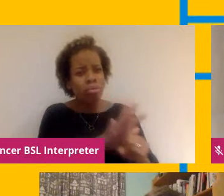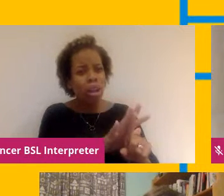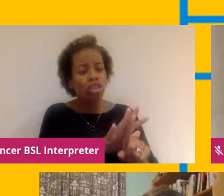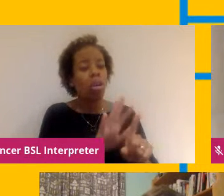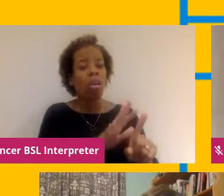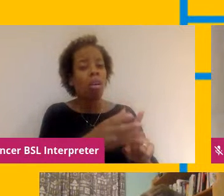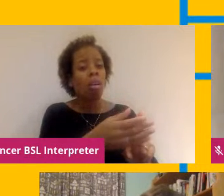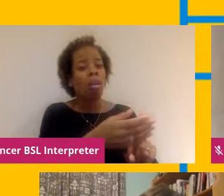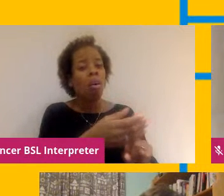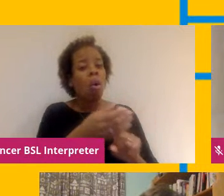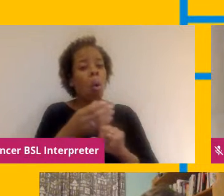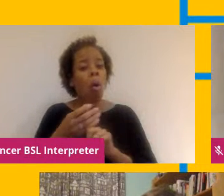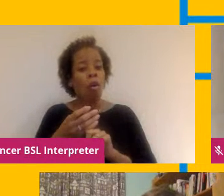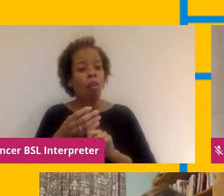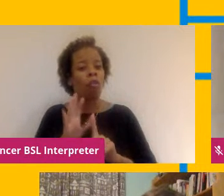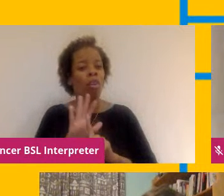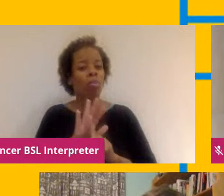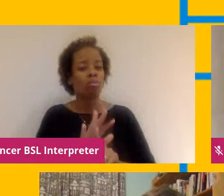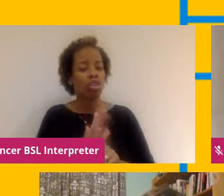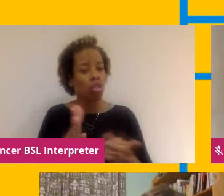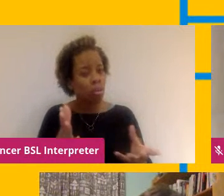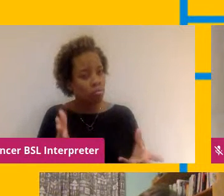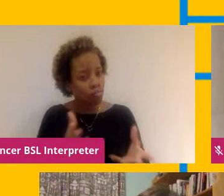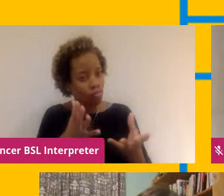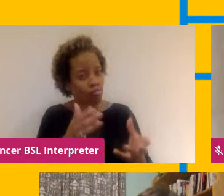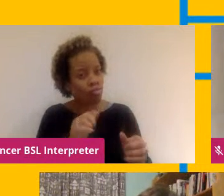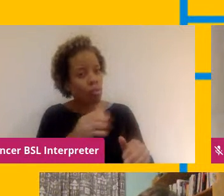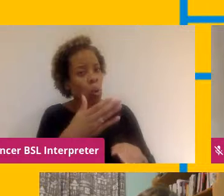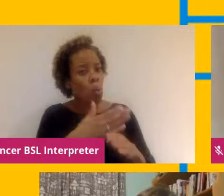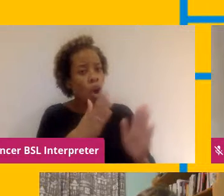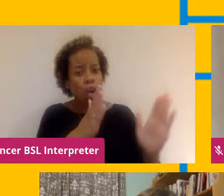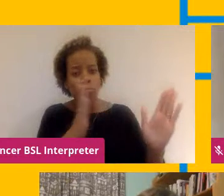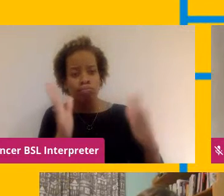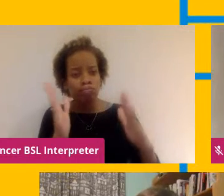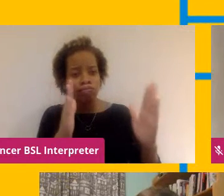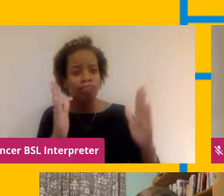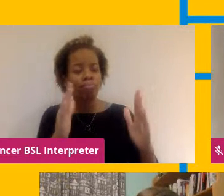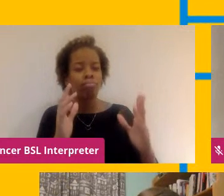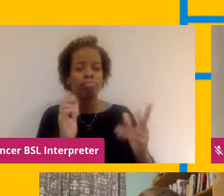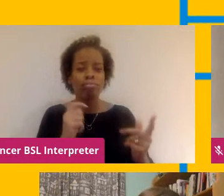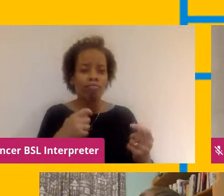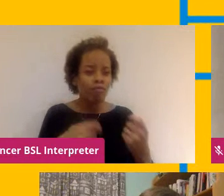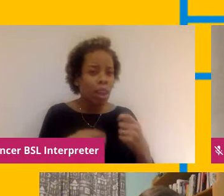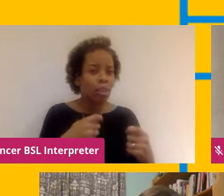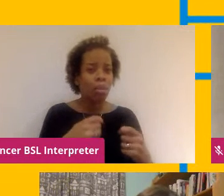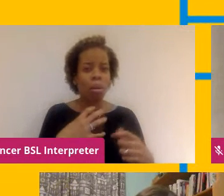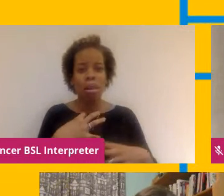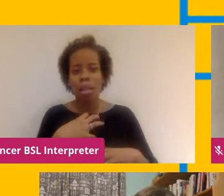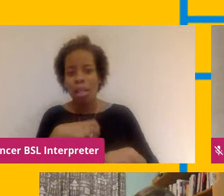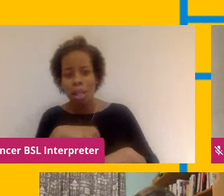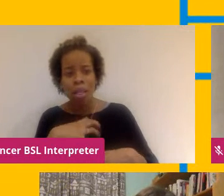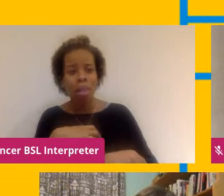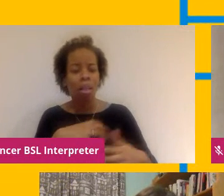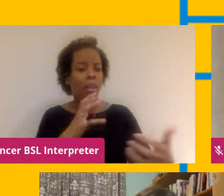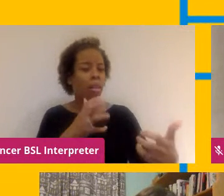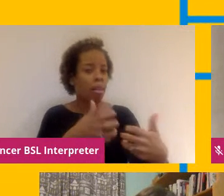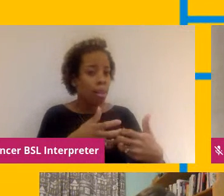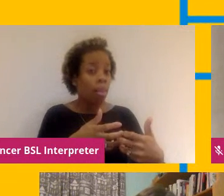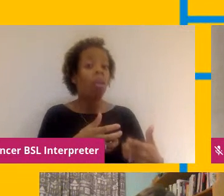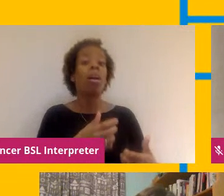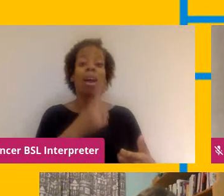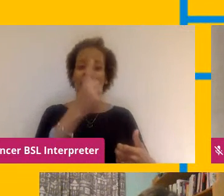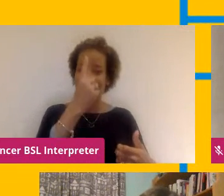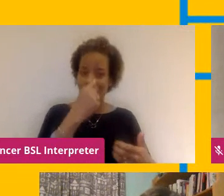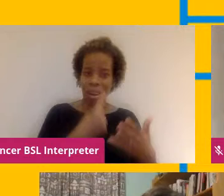are really important in that setup. And so there are things that can be done to ease that workload pressure on people and to make people understand